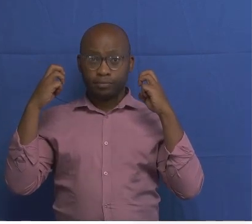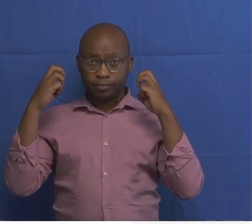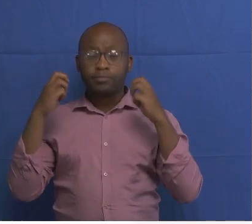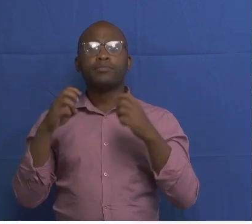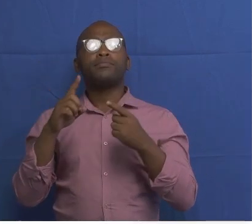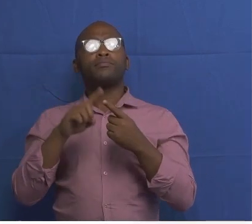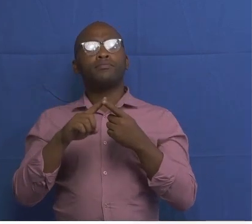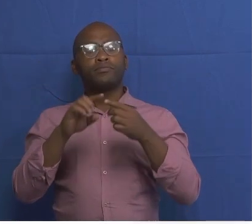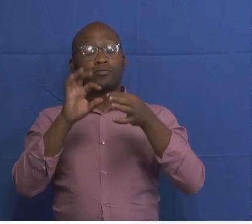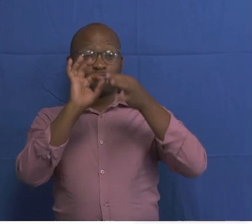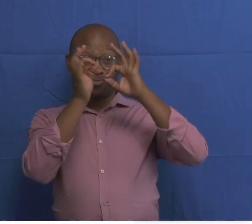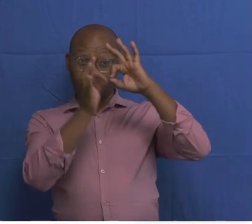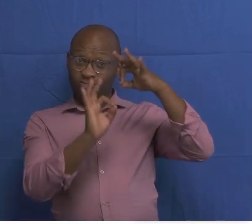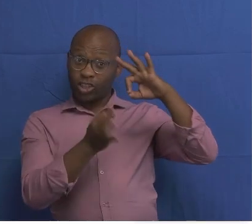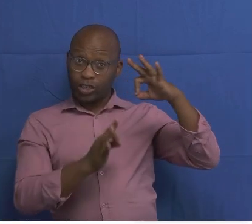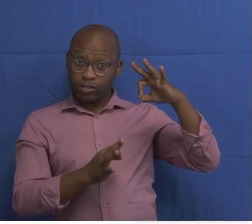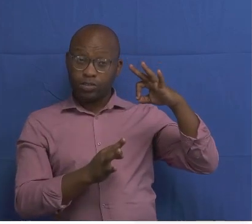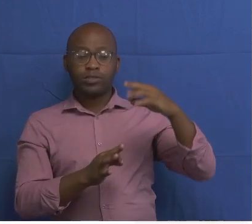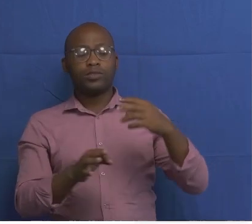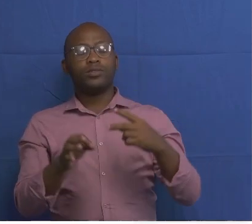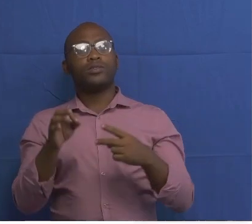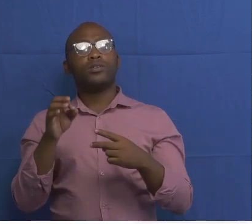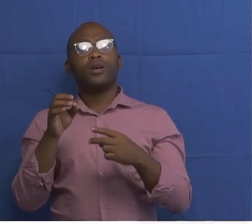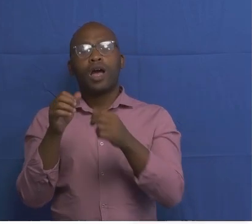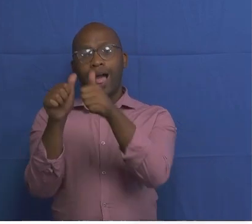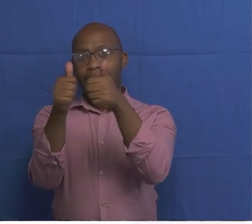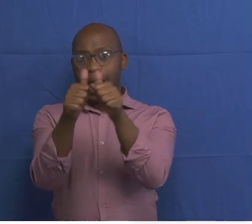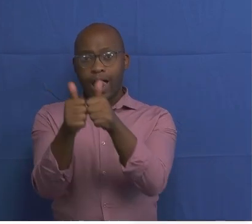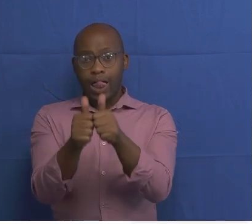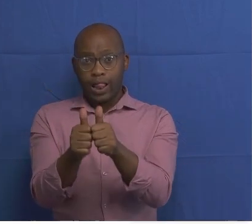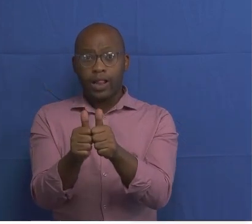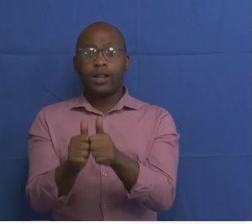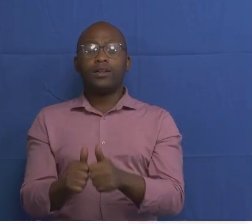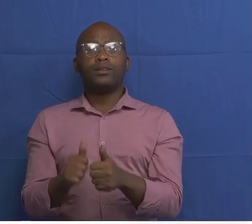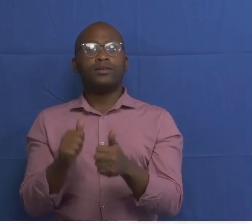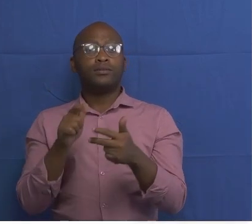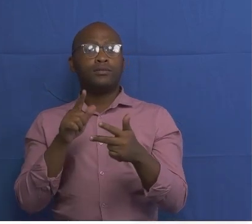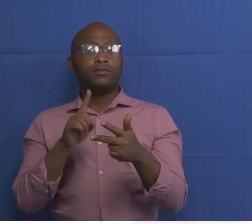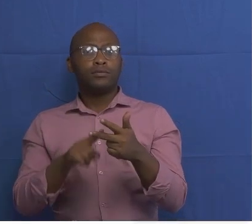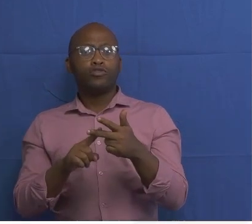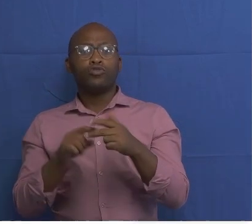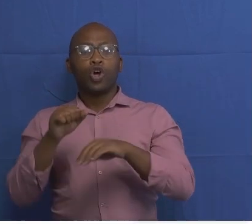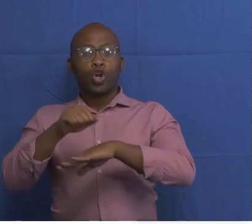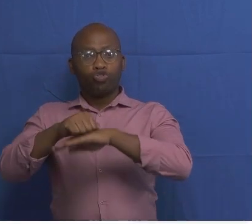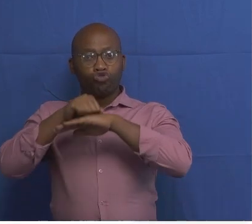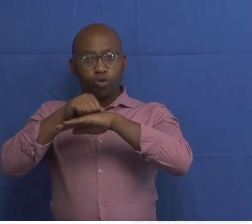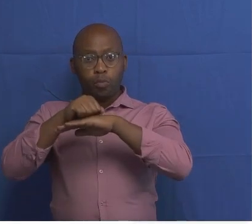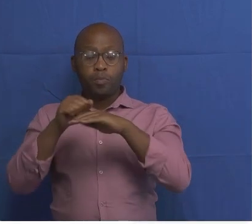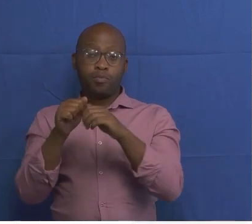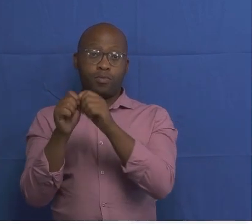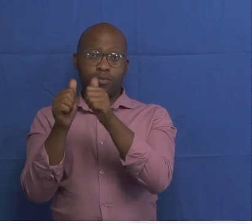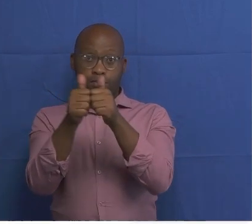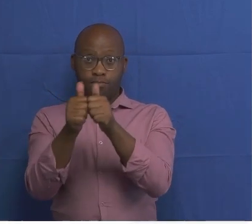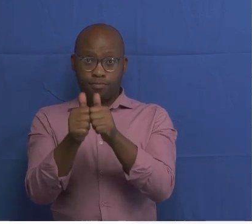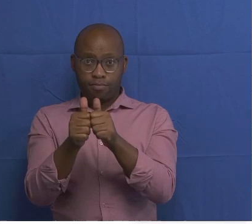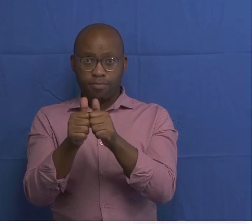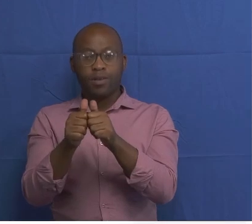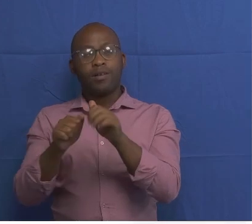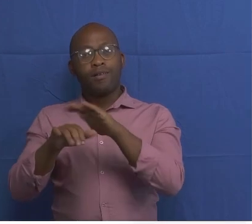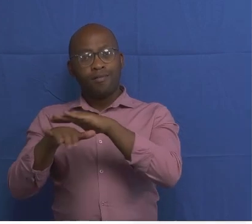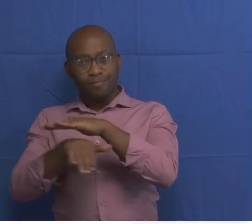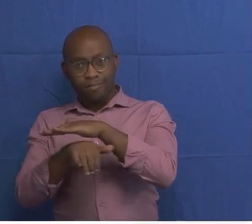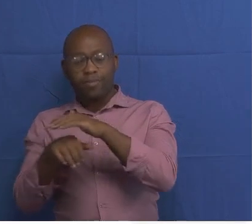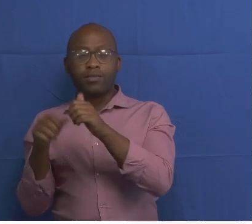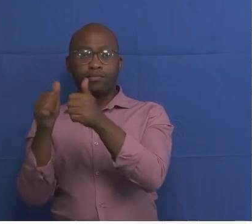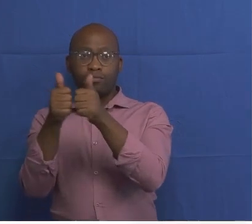at genes and alleles. We are going to look at dominant and recessive alleles. We are going to look at phenotype